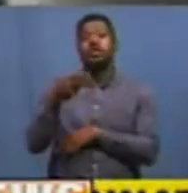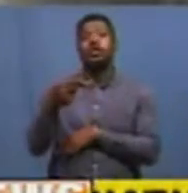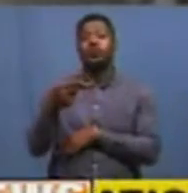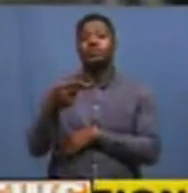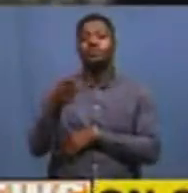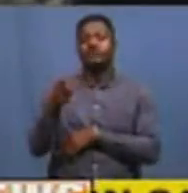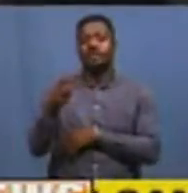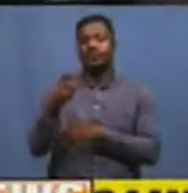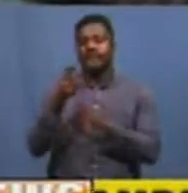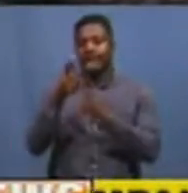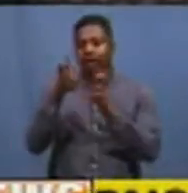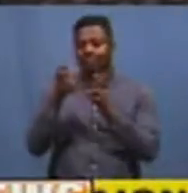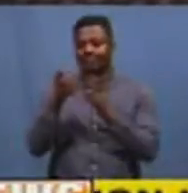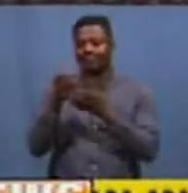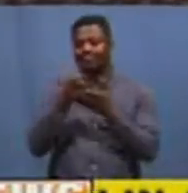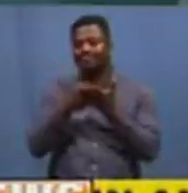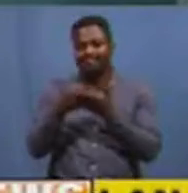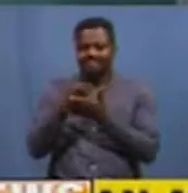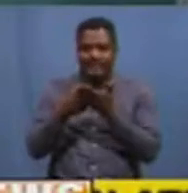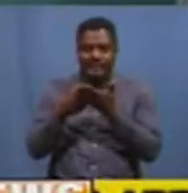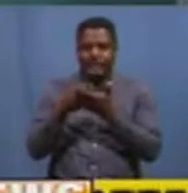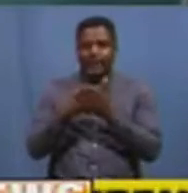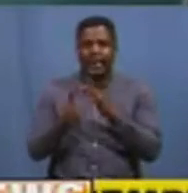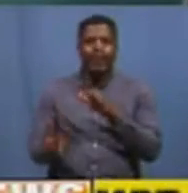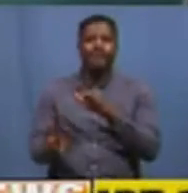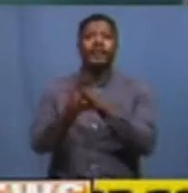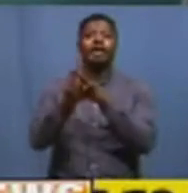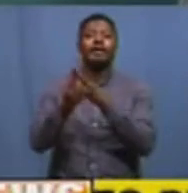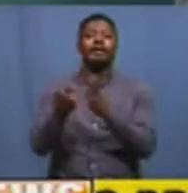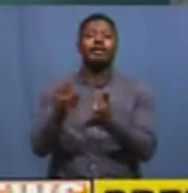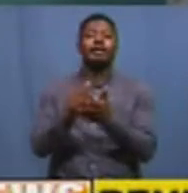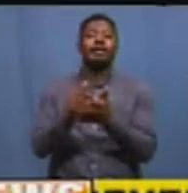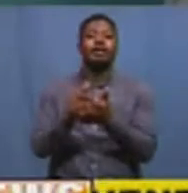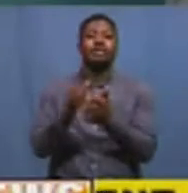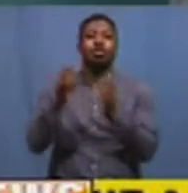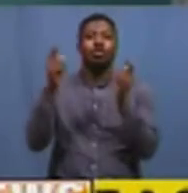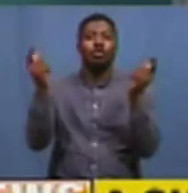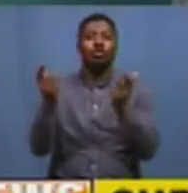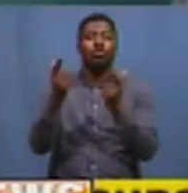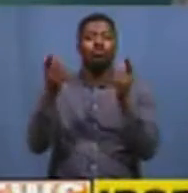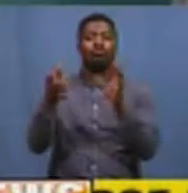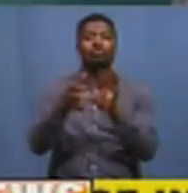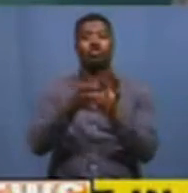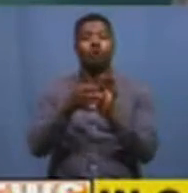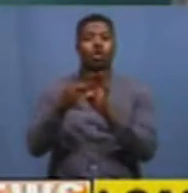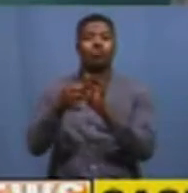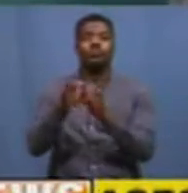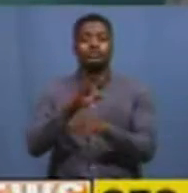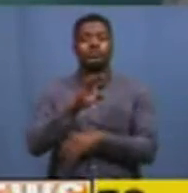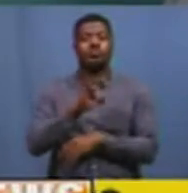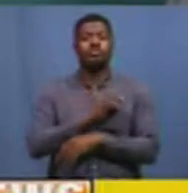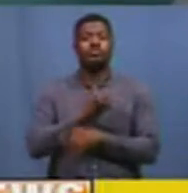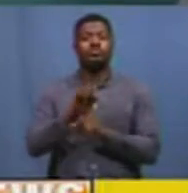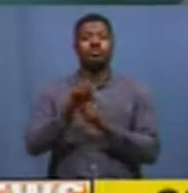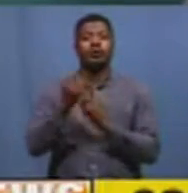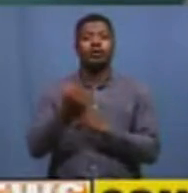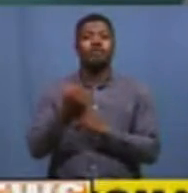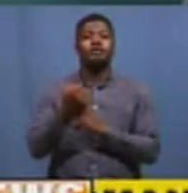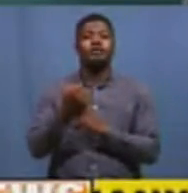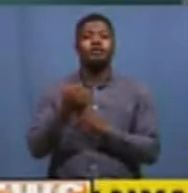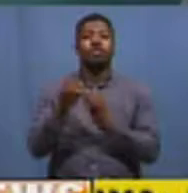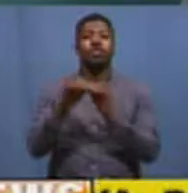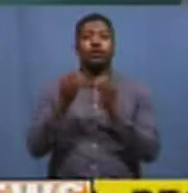With the conversation still going on the quiet, the issue was re-echoed at the launch of the Coalition of Civil Society Organizations